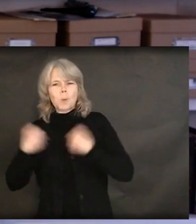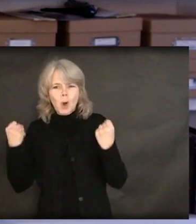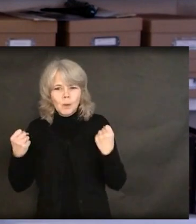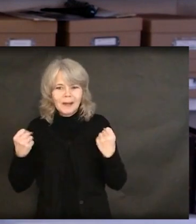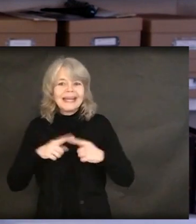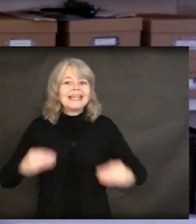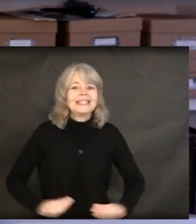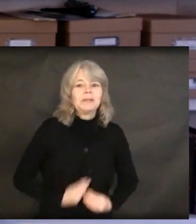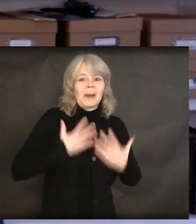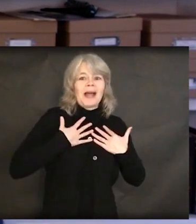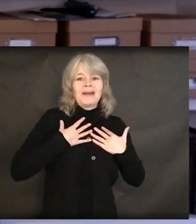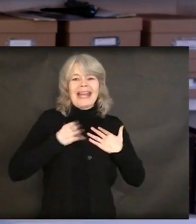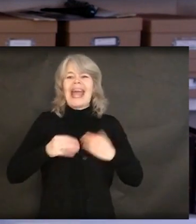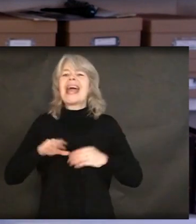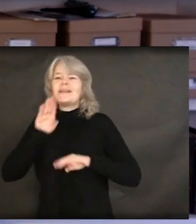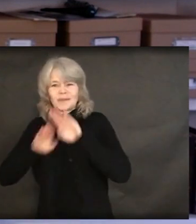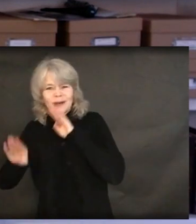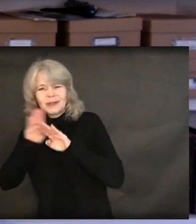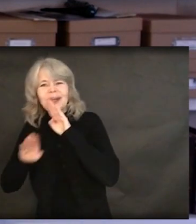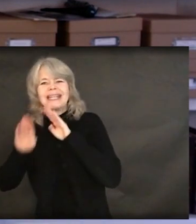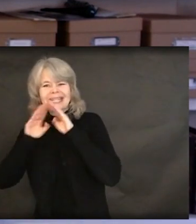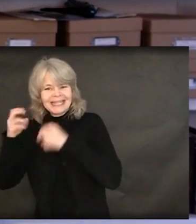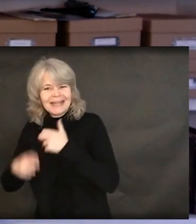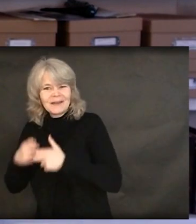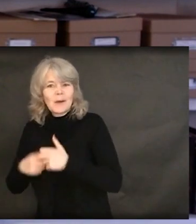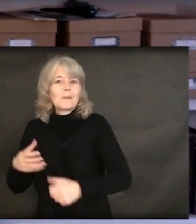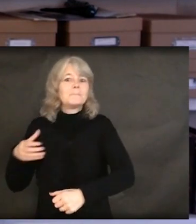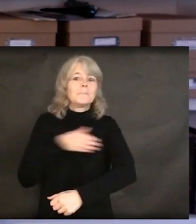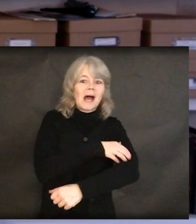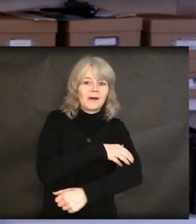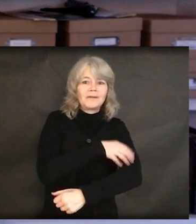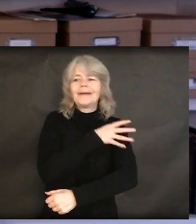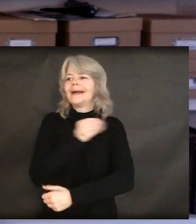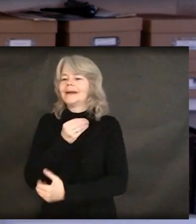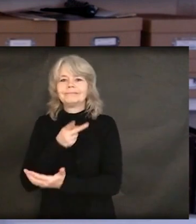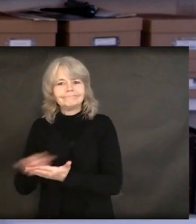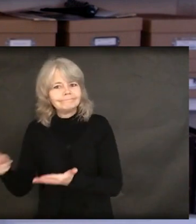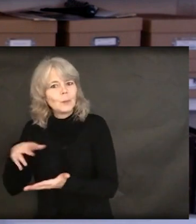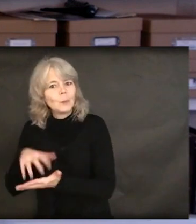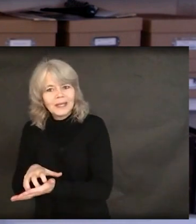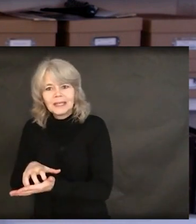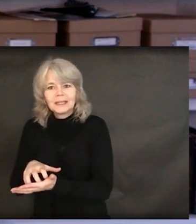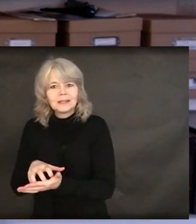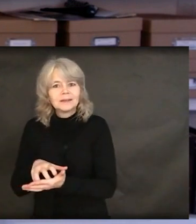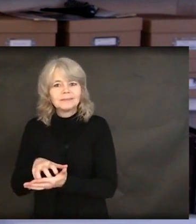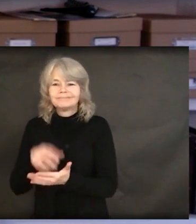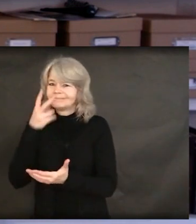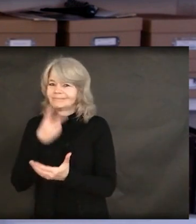broken, inspiring and difficult, powerful and flawed.